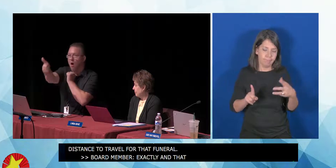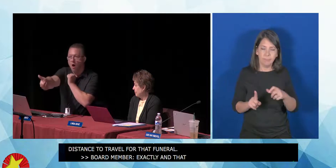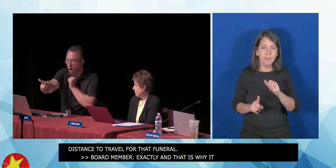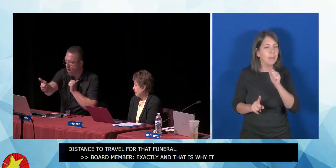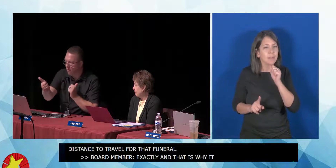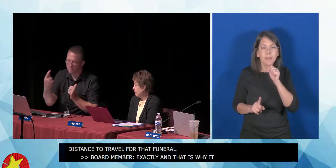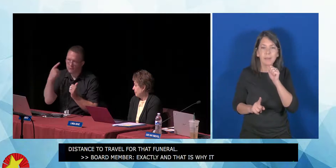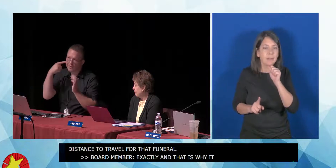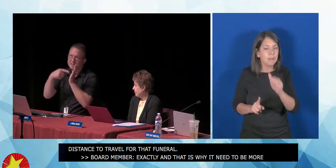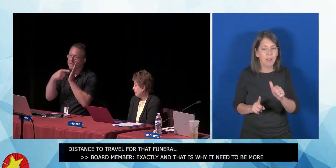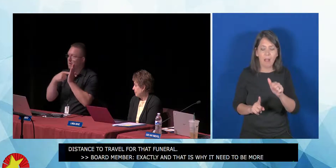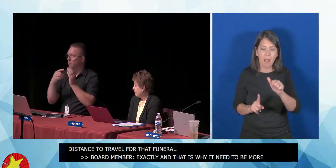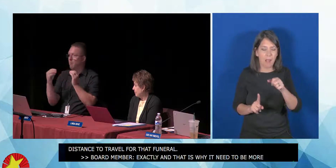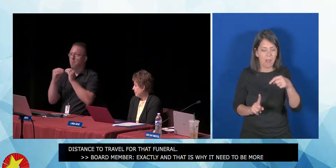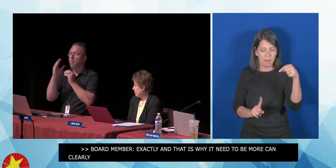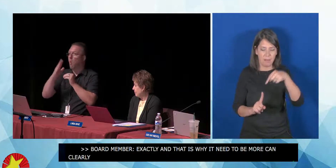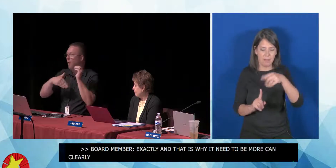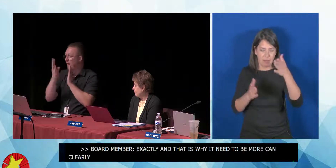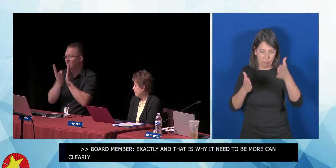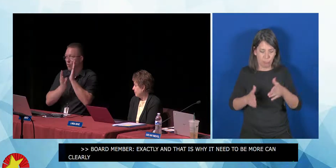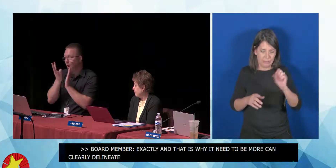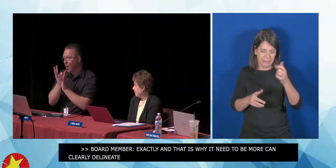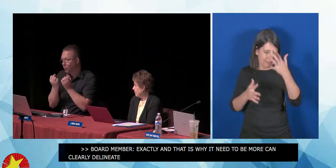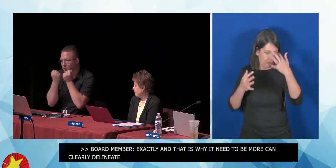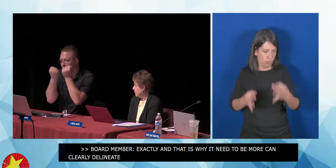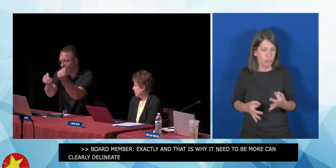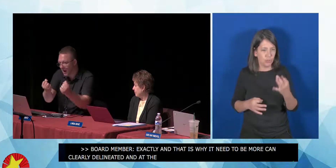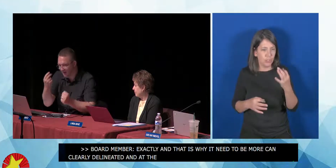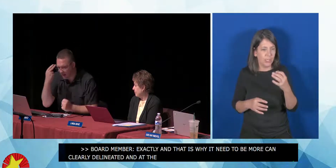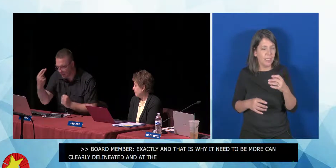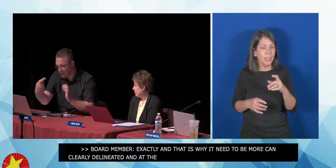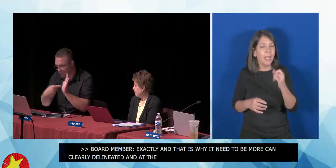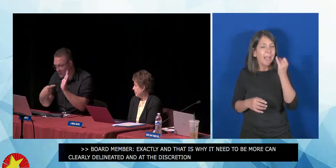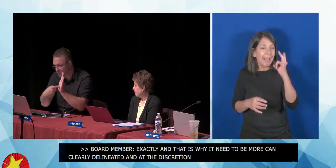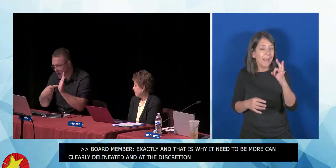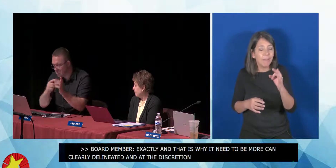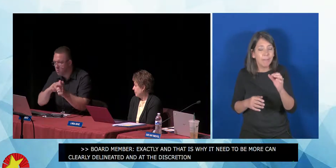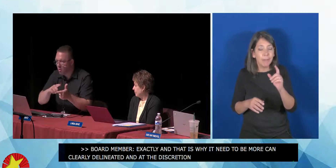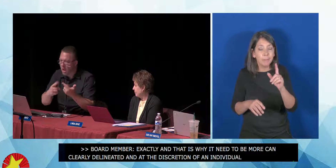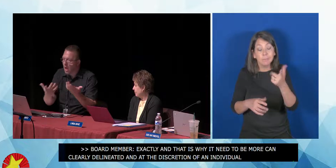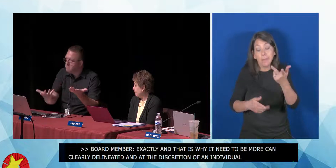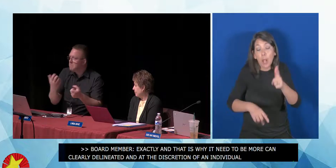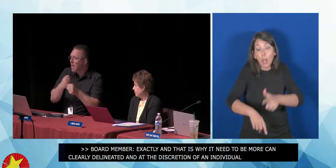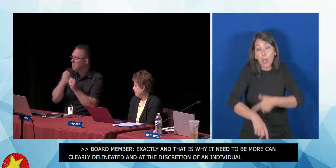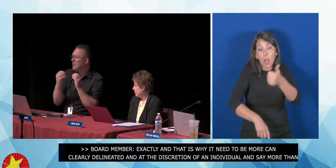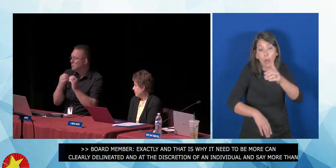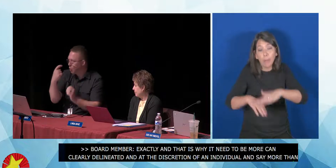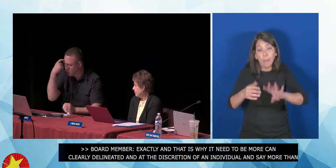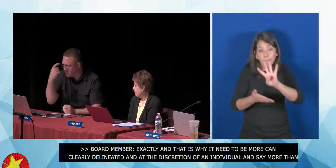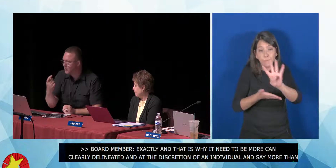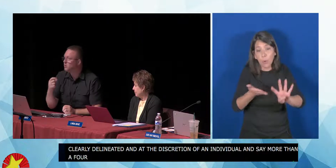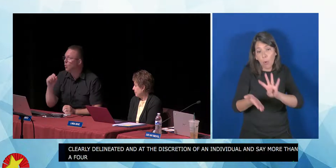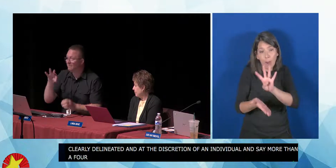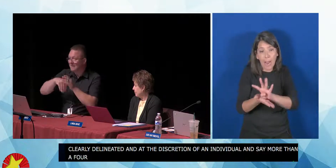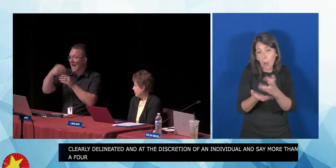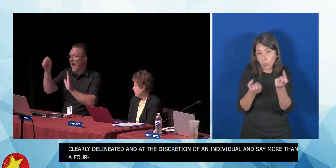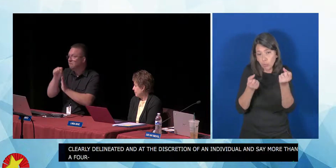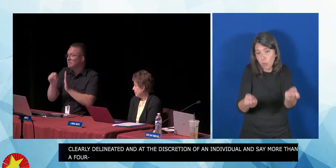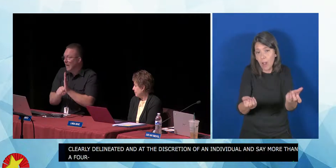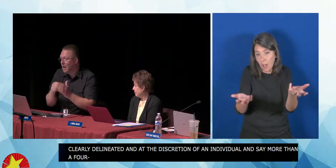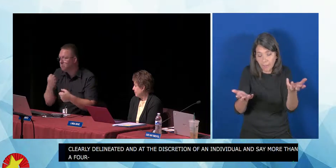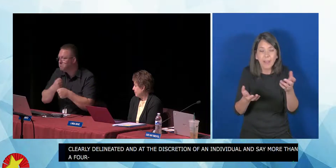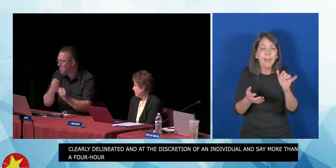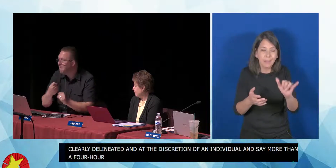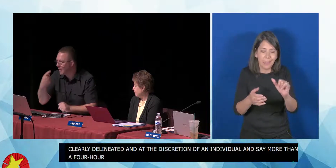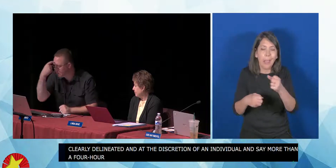an individual. If it's, let's say, more than a 4-hour drive, hypothetically, then that would make